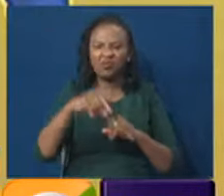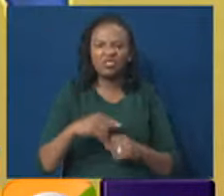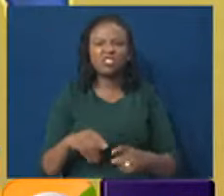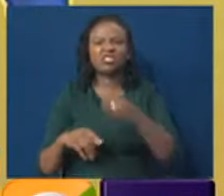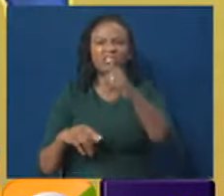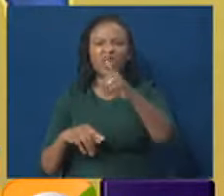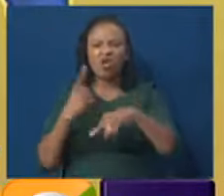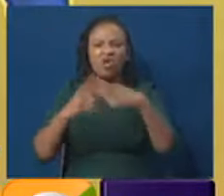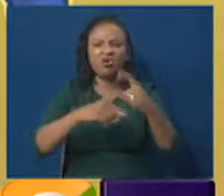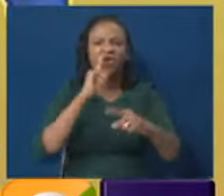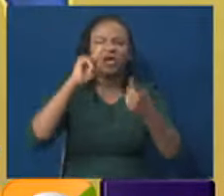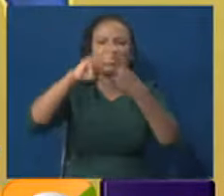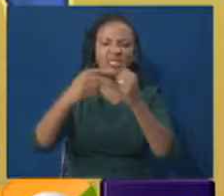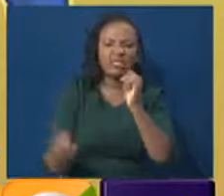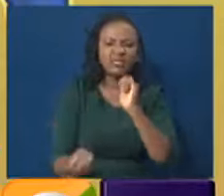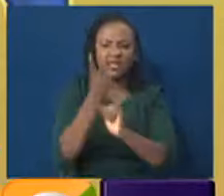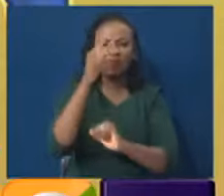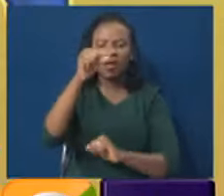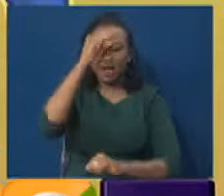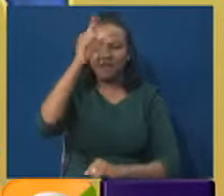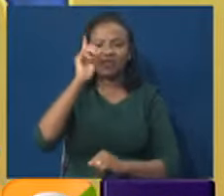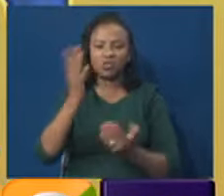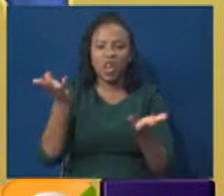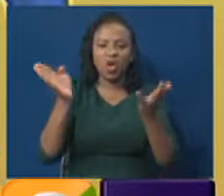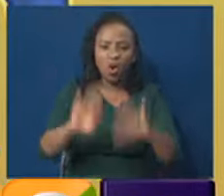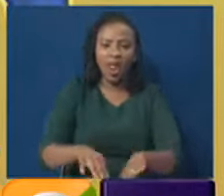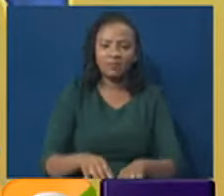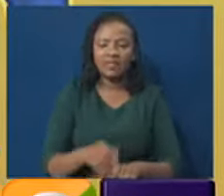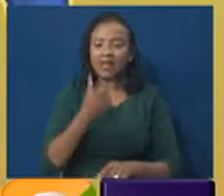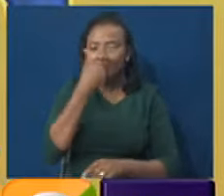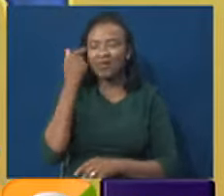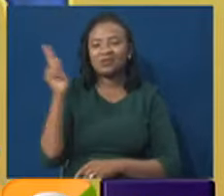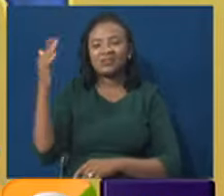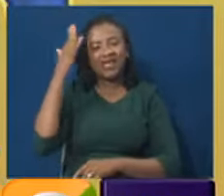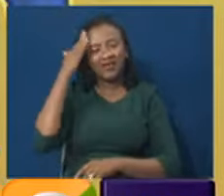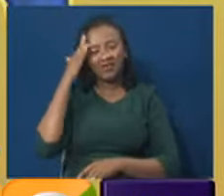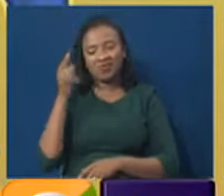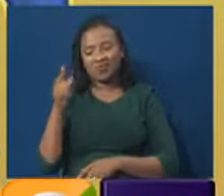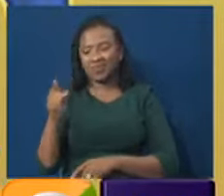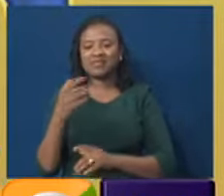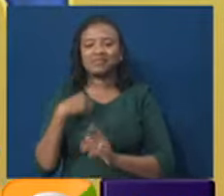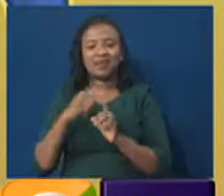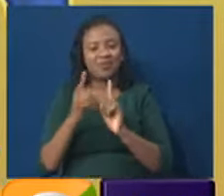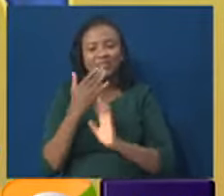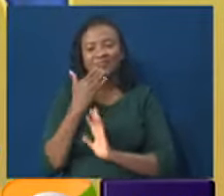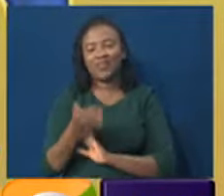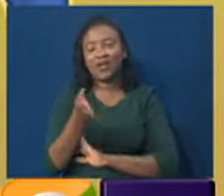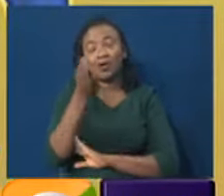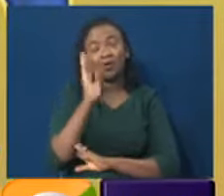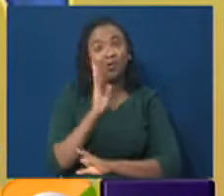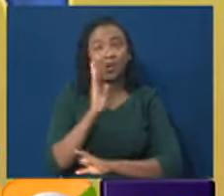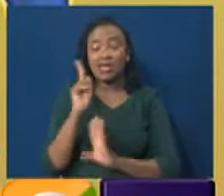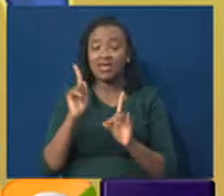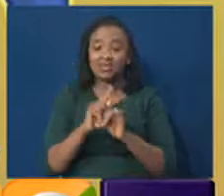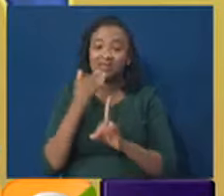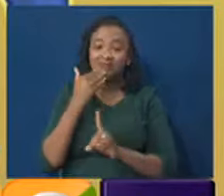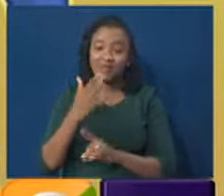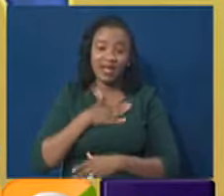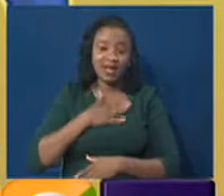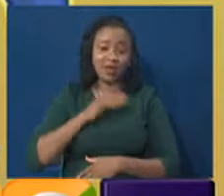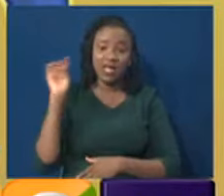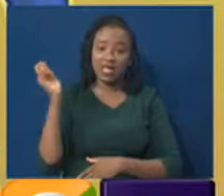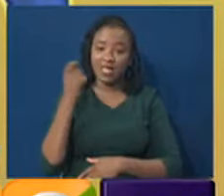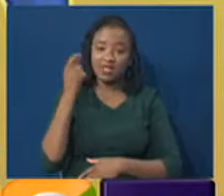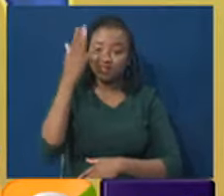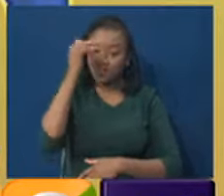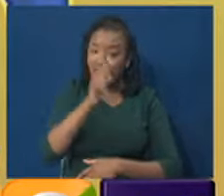December. This government will collapse. Because they know what they had done. So we thank God. And we thank our Kenyans for being patient with us. That